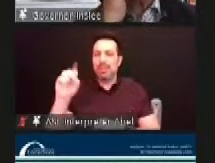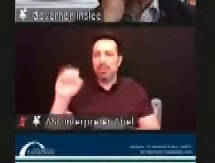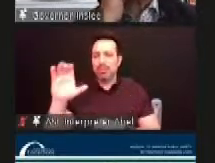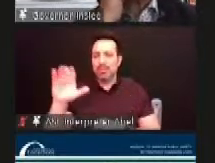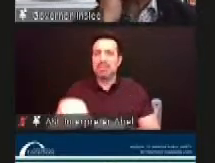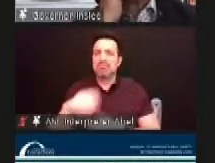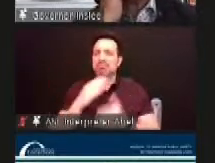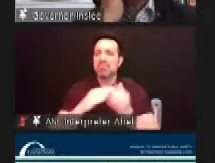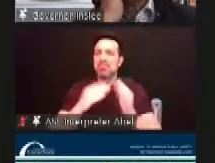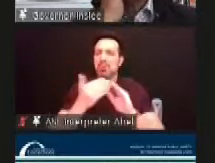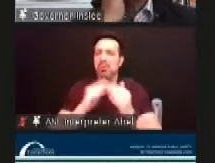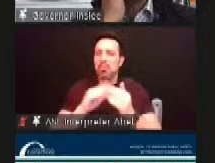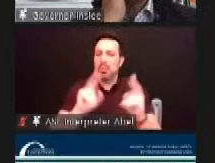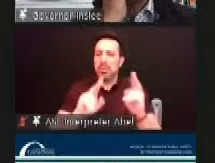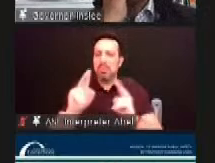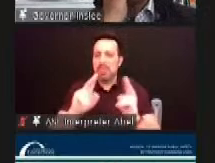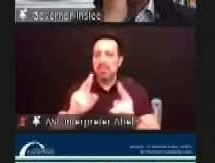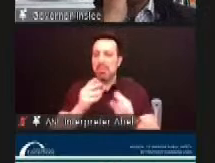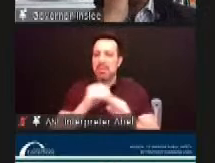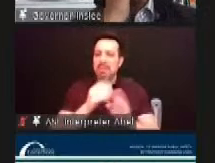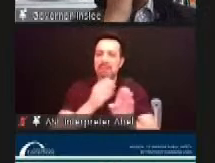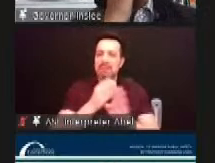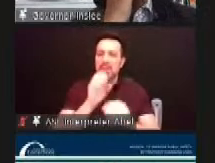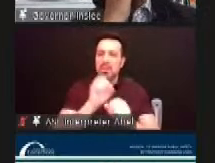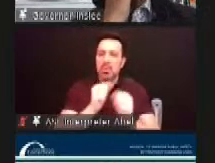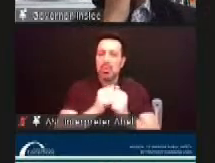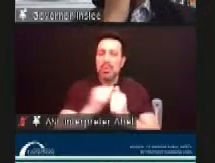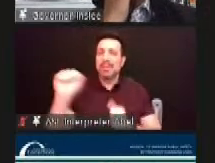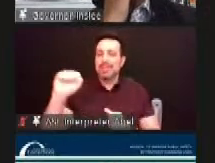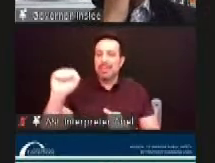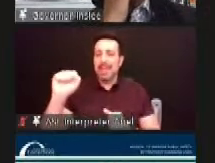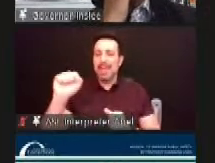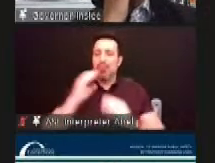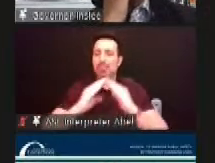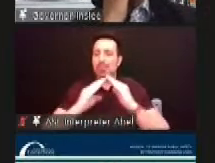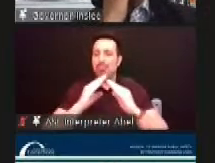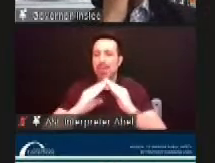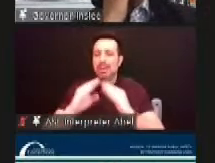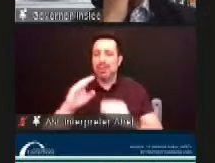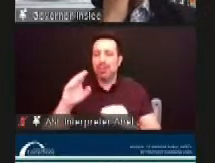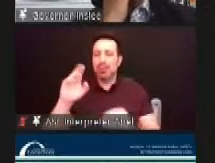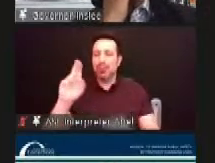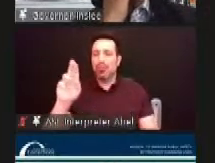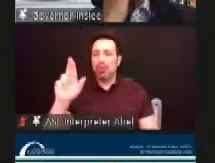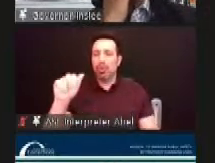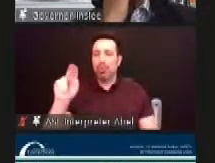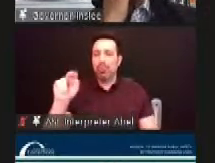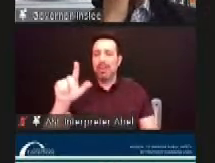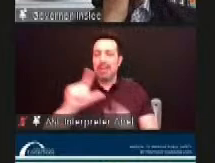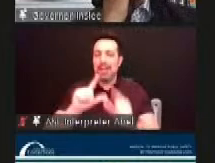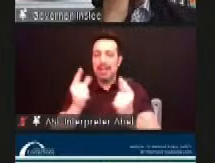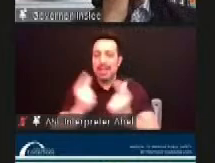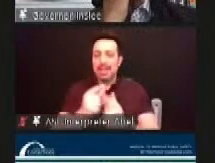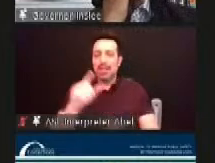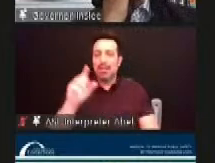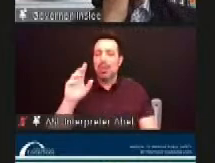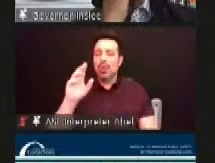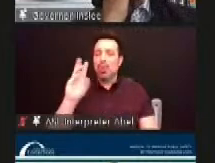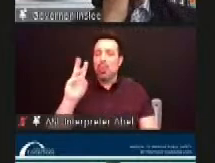the community people, to name a few, we work with, like Seattle through the Metropolitan Urban League, WeldWorks, the Freedom